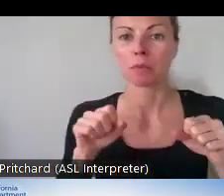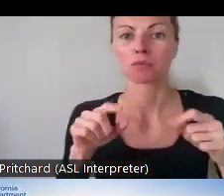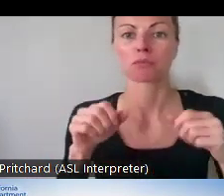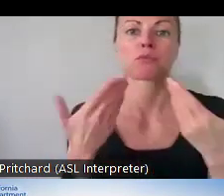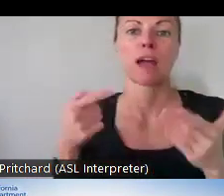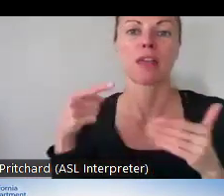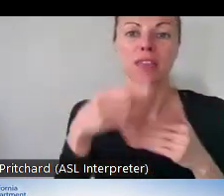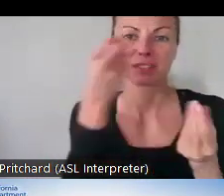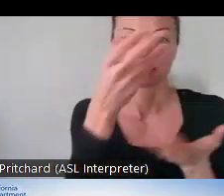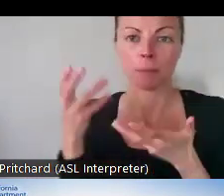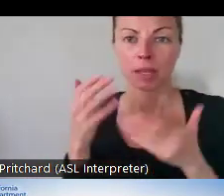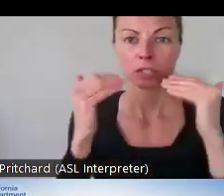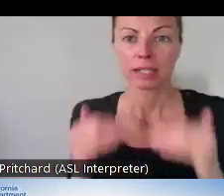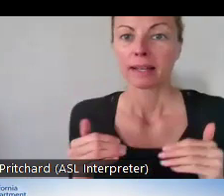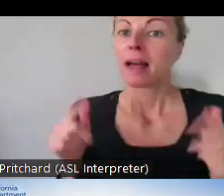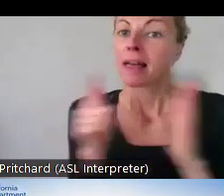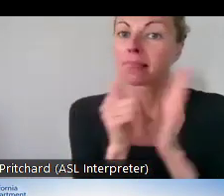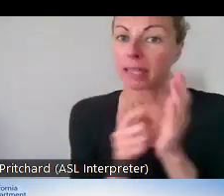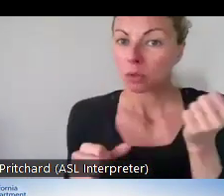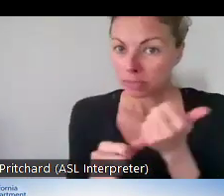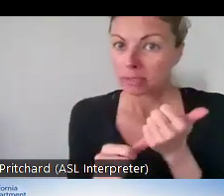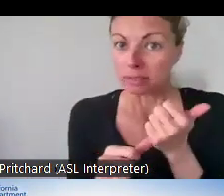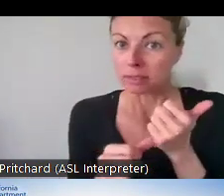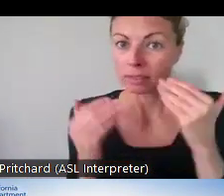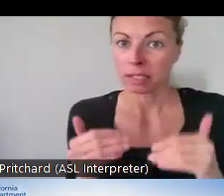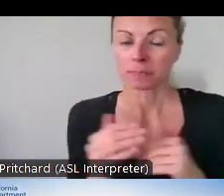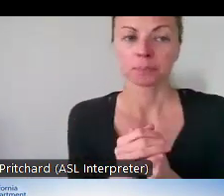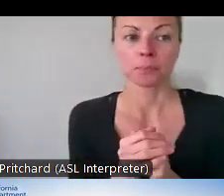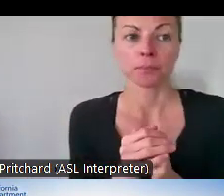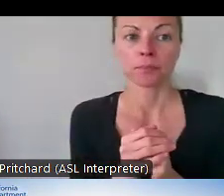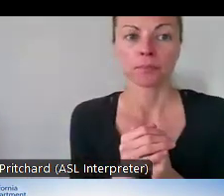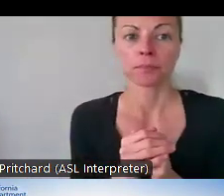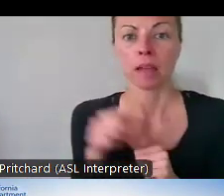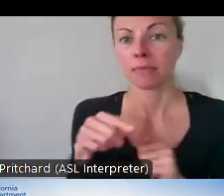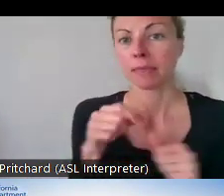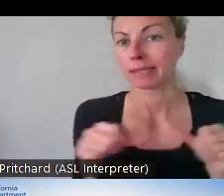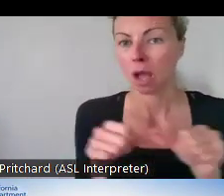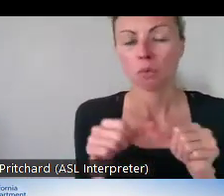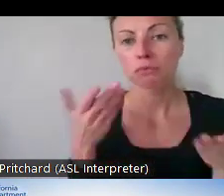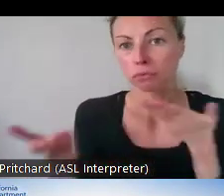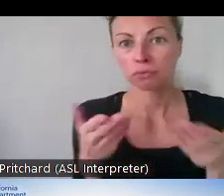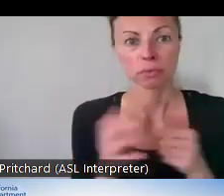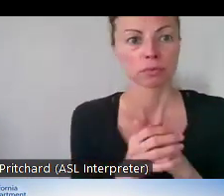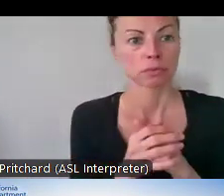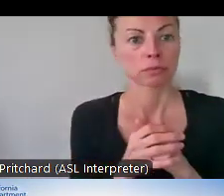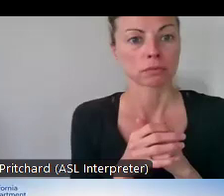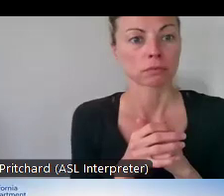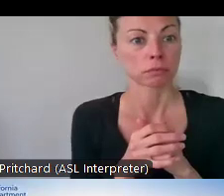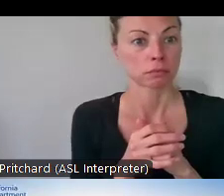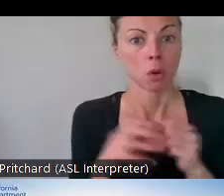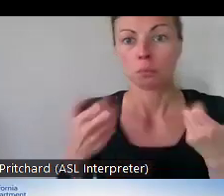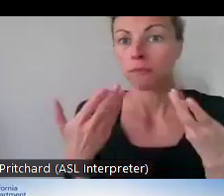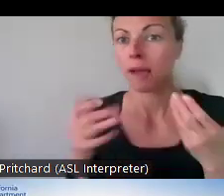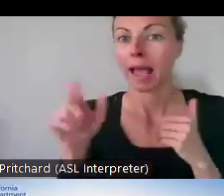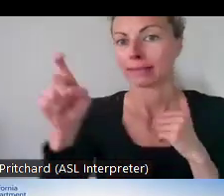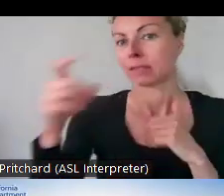information. Next is legal assistance. This is an area where services can be provided as